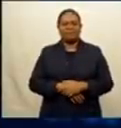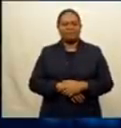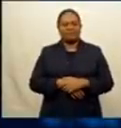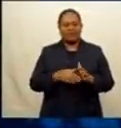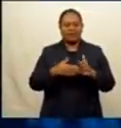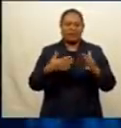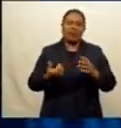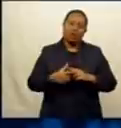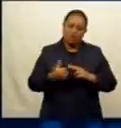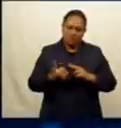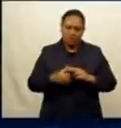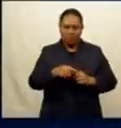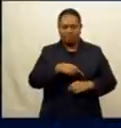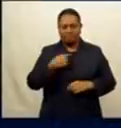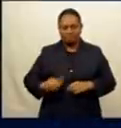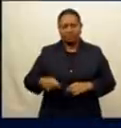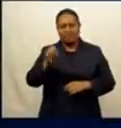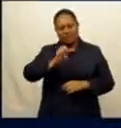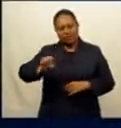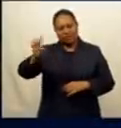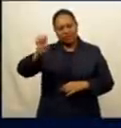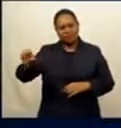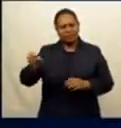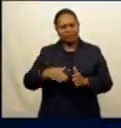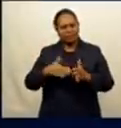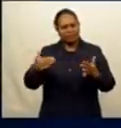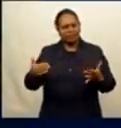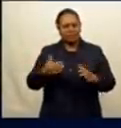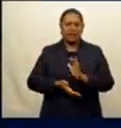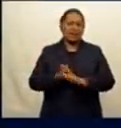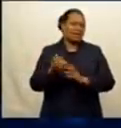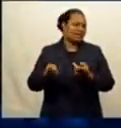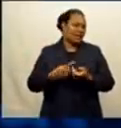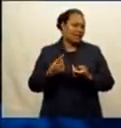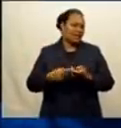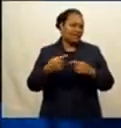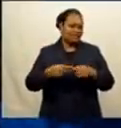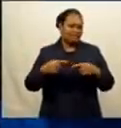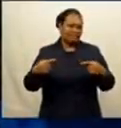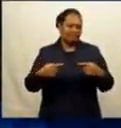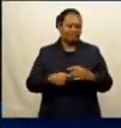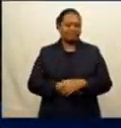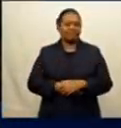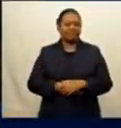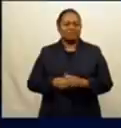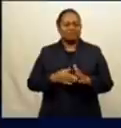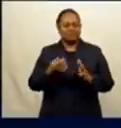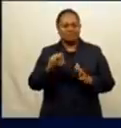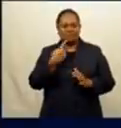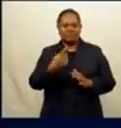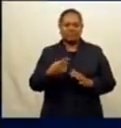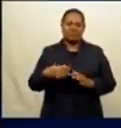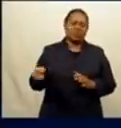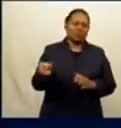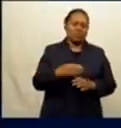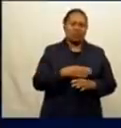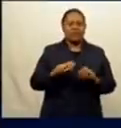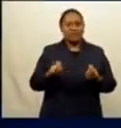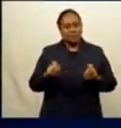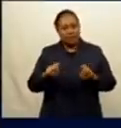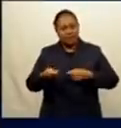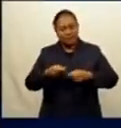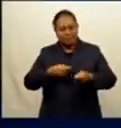as the euro and the Japanese yen. It pegged higher against the other currencies we cover. It was gains across the board on the commodities